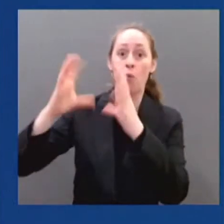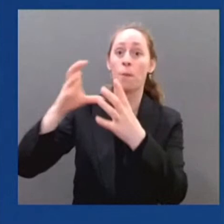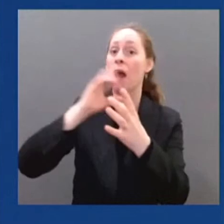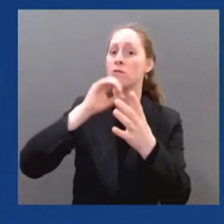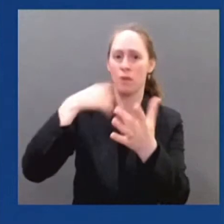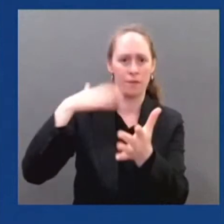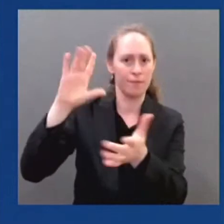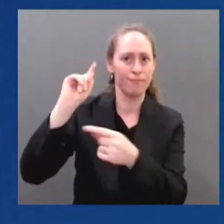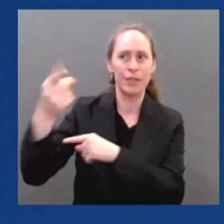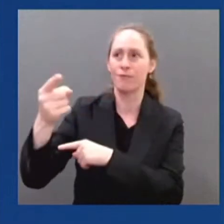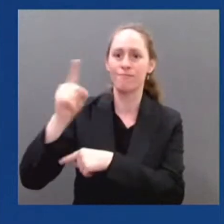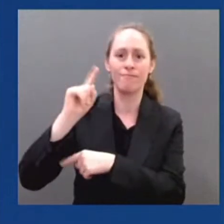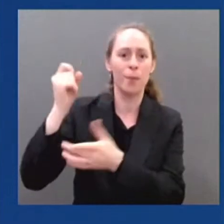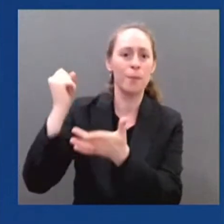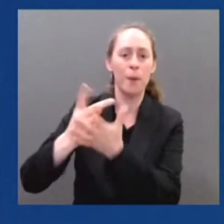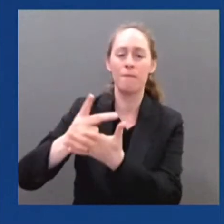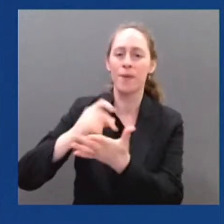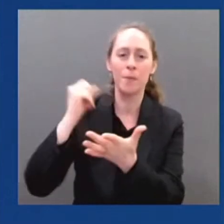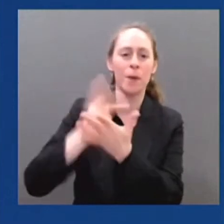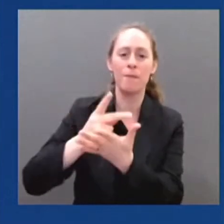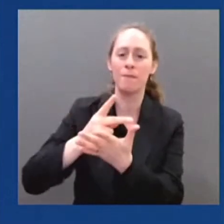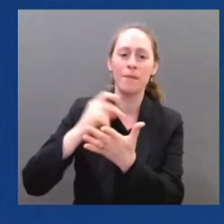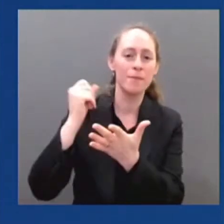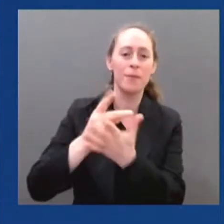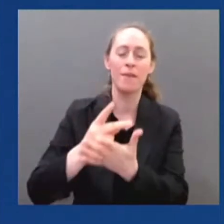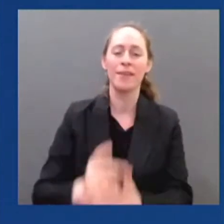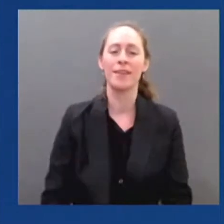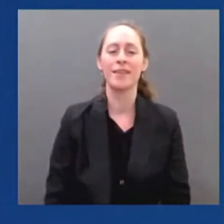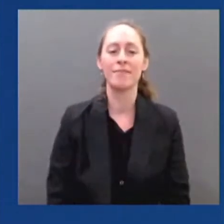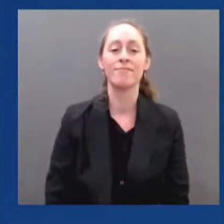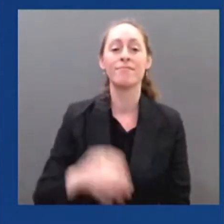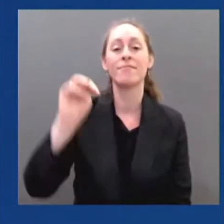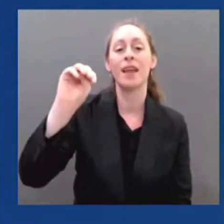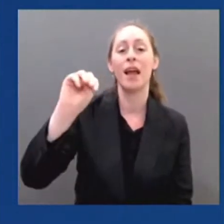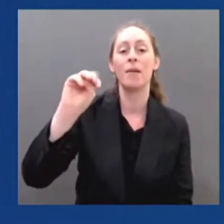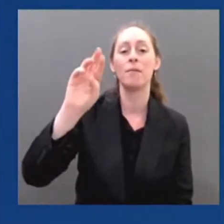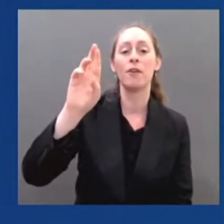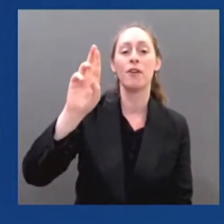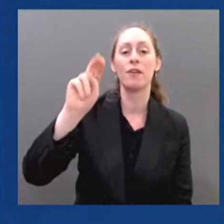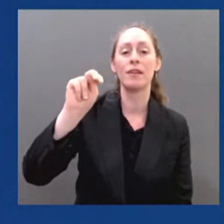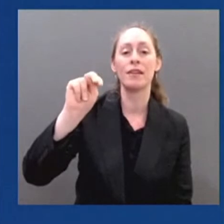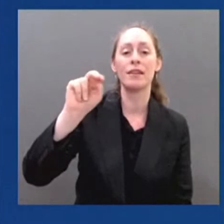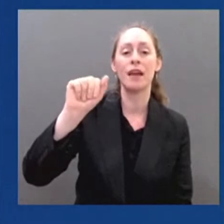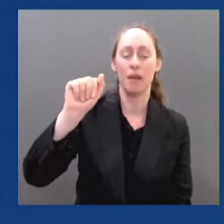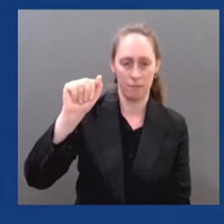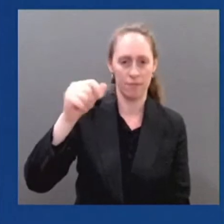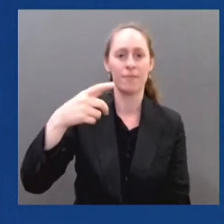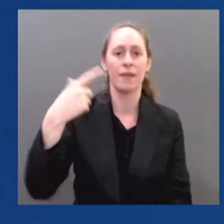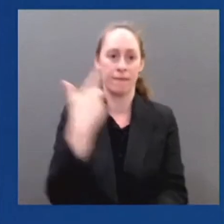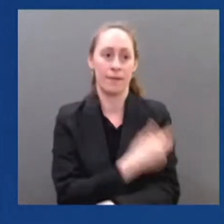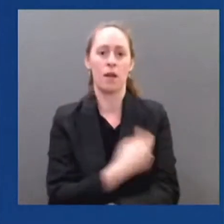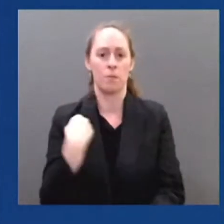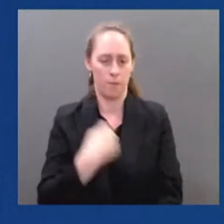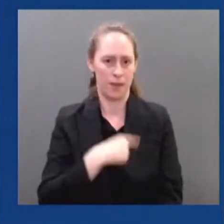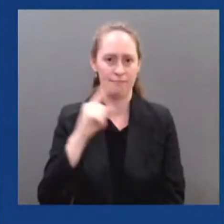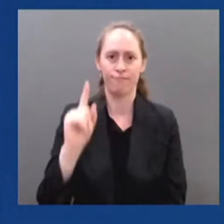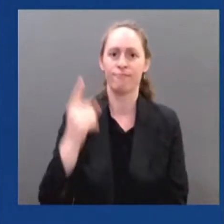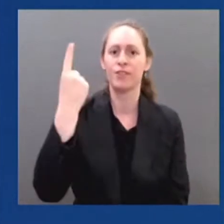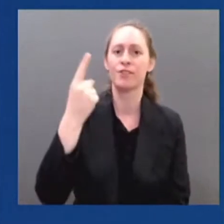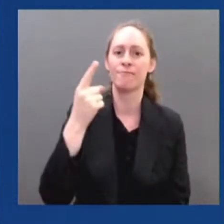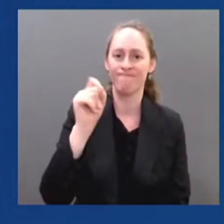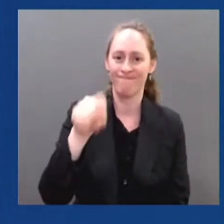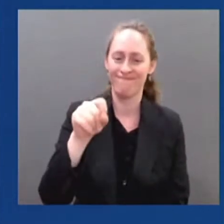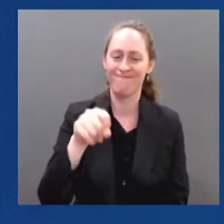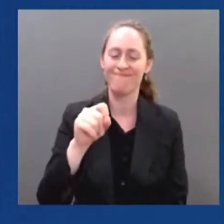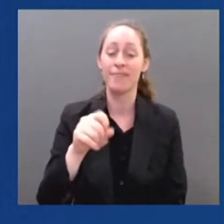very quickly on getting authorizations for kids 12 to 17, then 5 to 11, and now 0 to 4. I think it is a